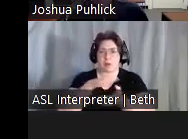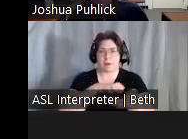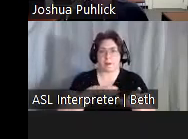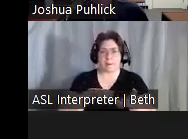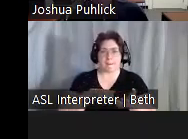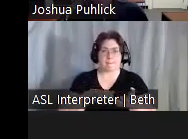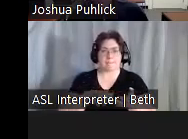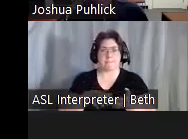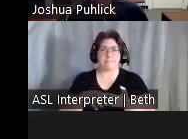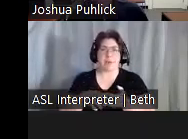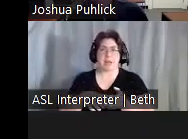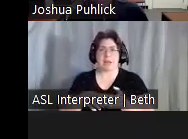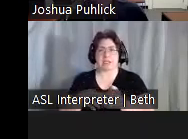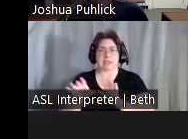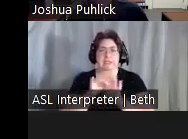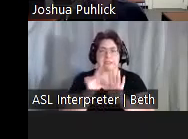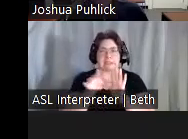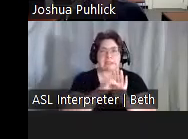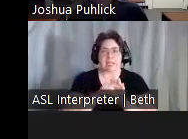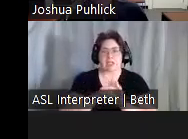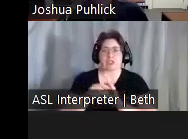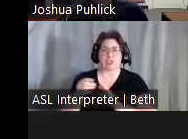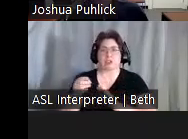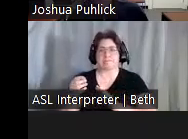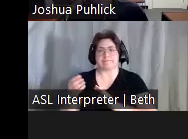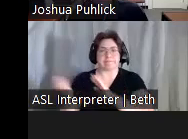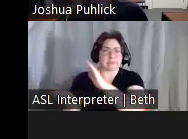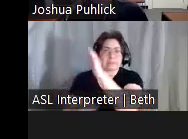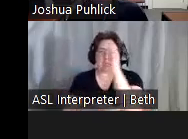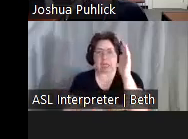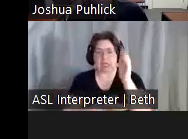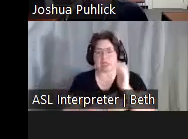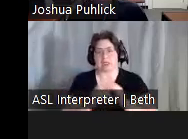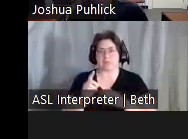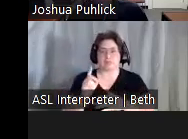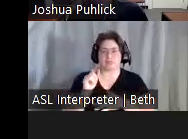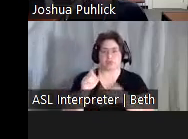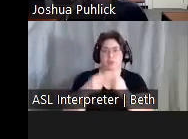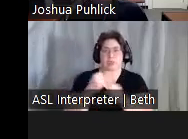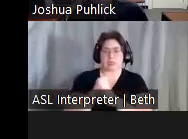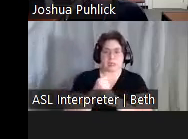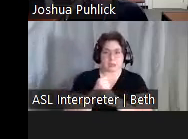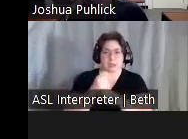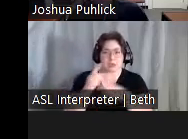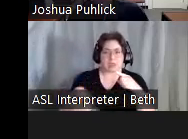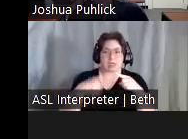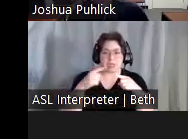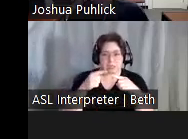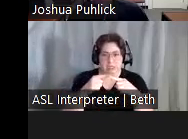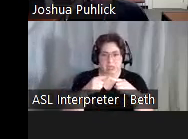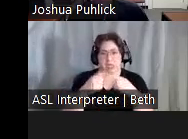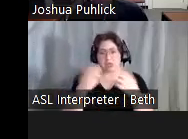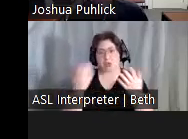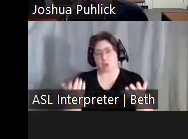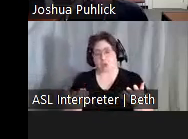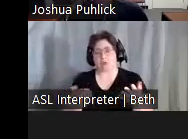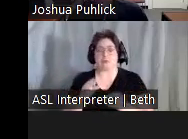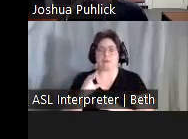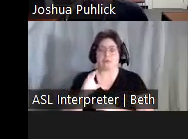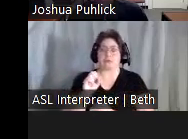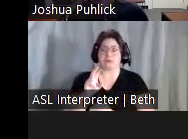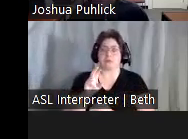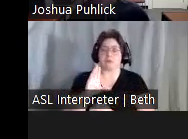a 20-year cycle, for example, this was a carbon sink. So when you think about